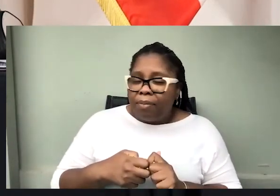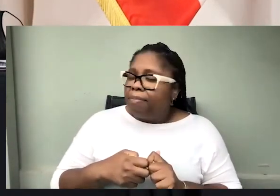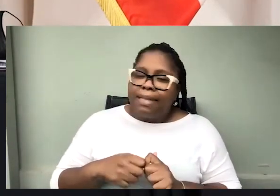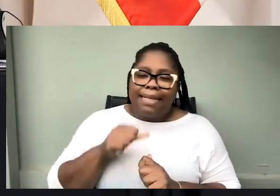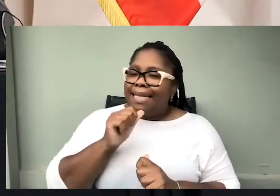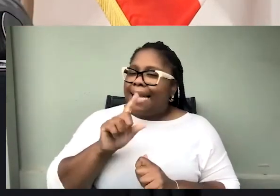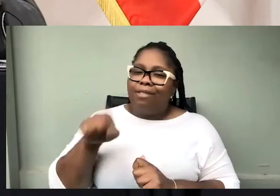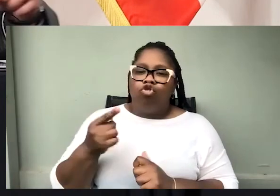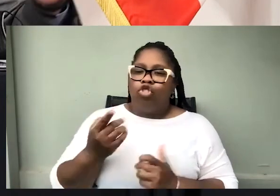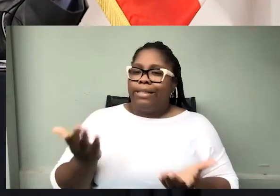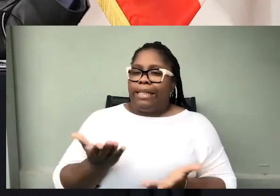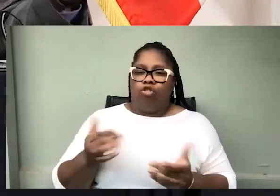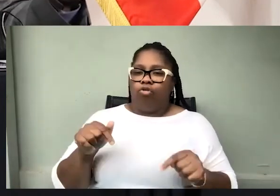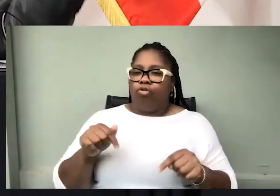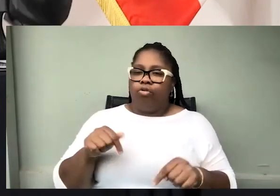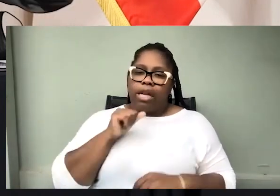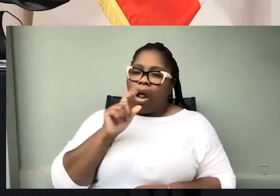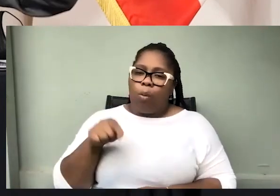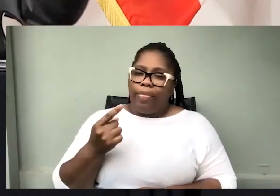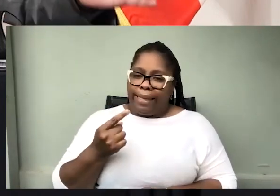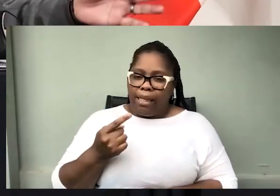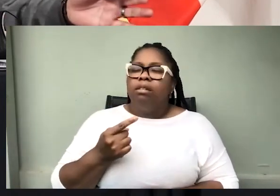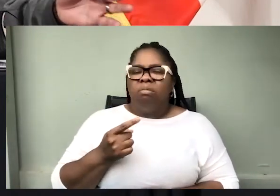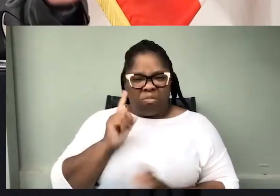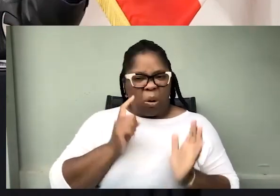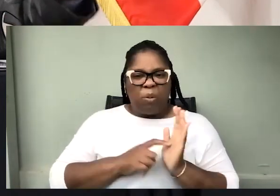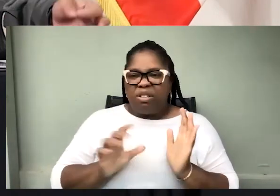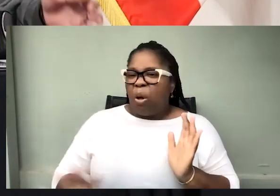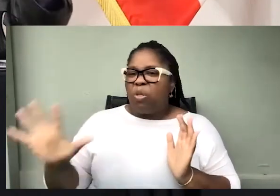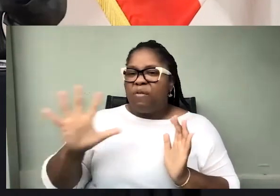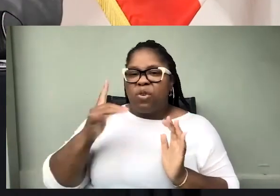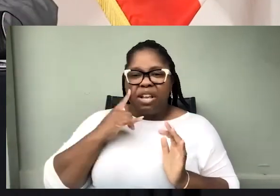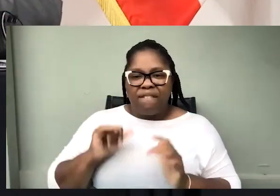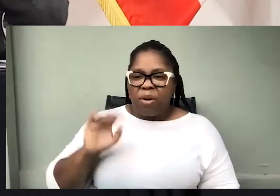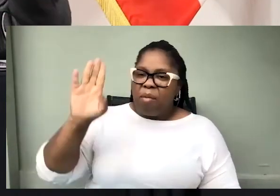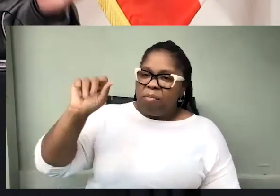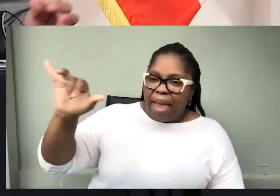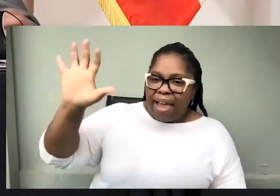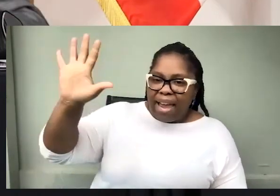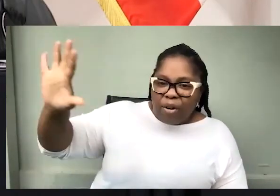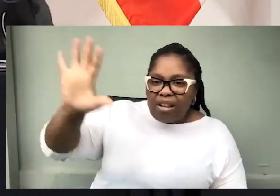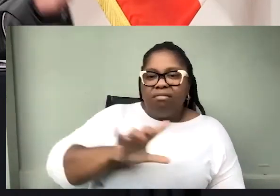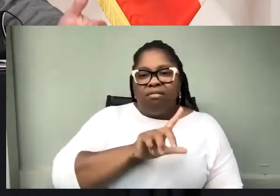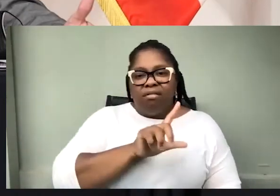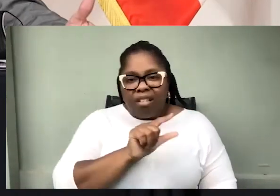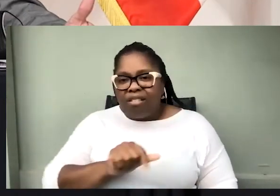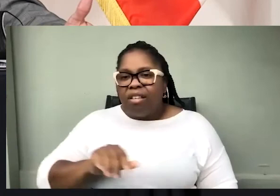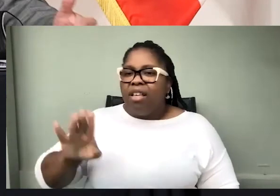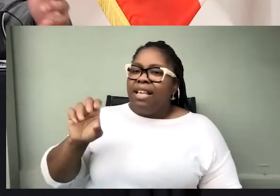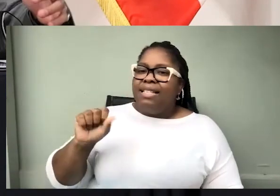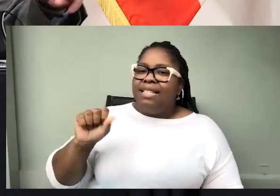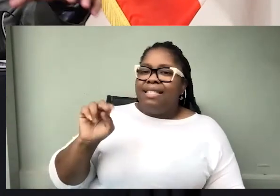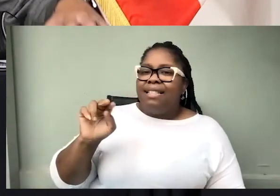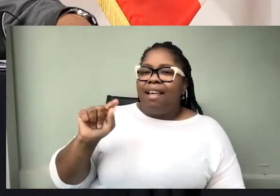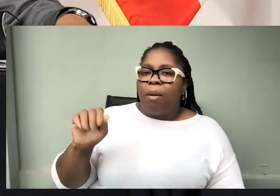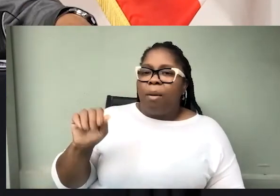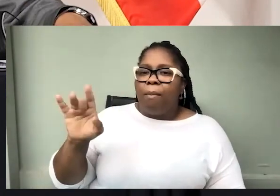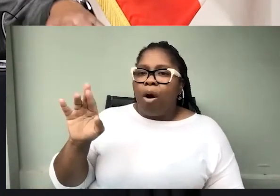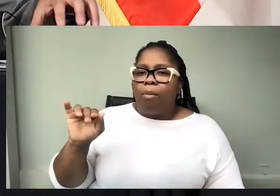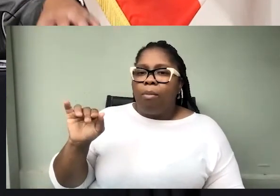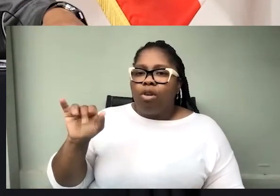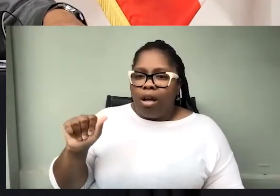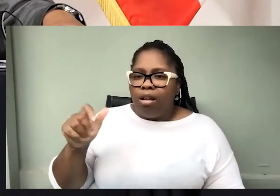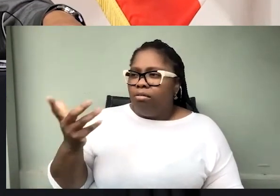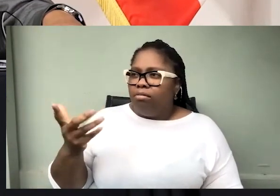unique to Orange County, that we see emulated around the state, whether it's the Bay Area, Los Angeles, Santa Barbara, or so many other parts of the